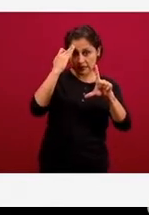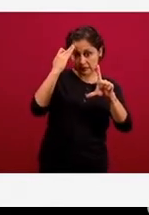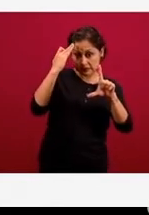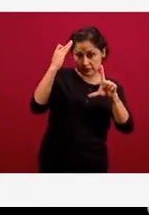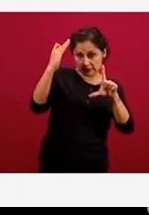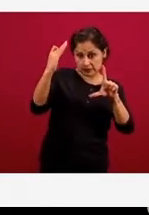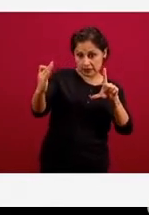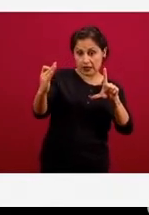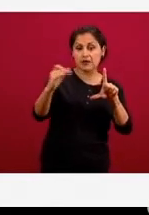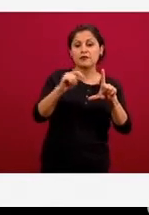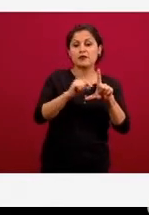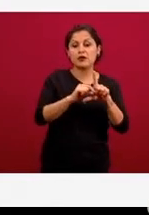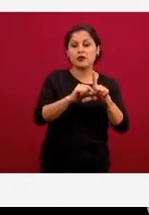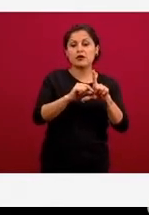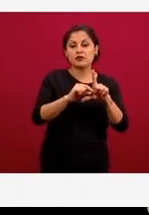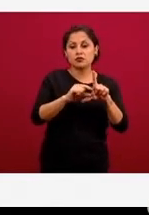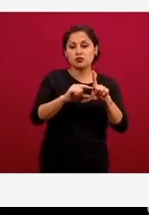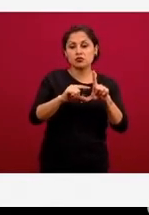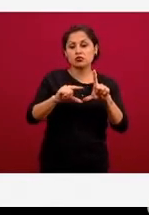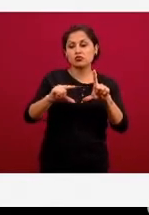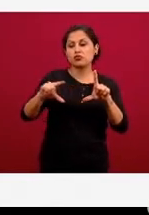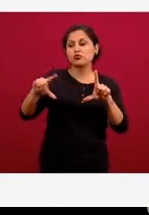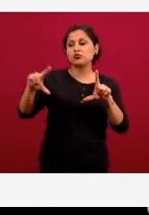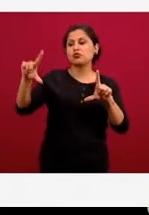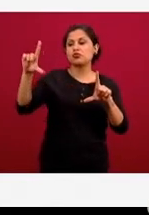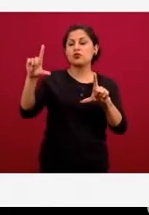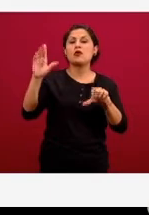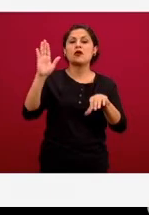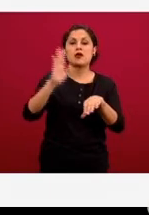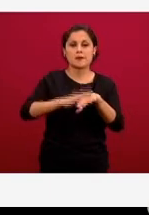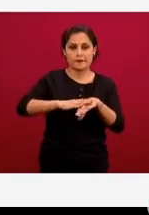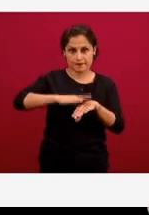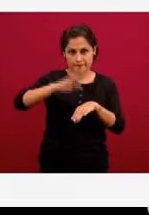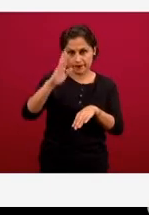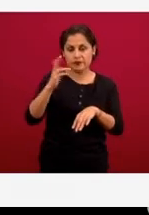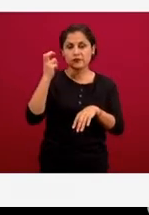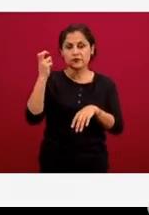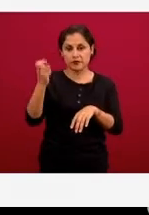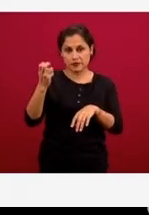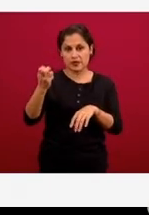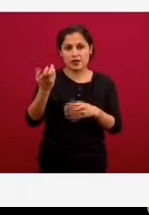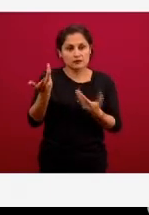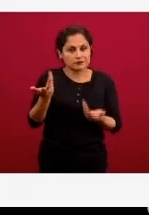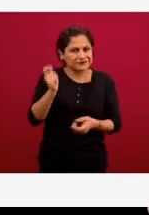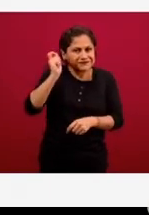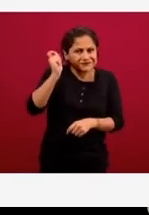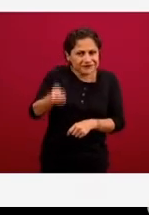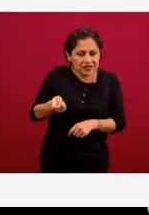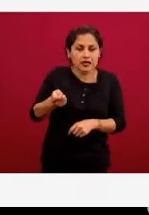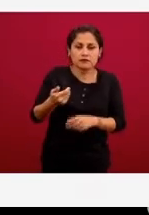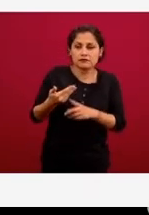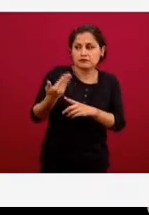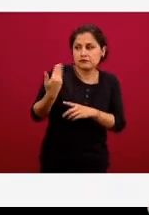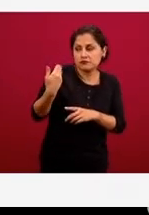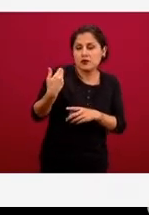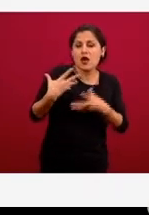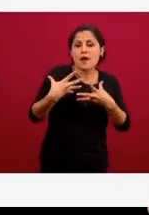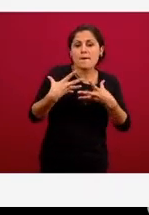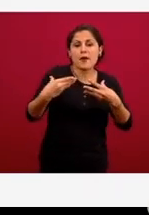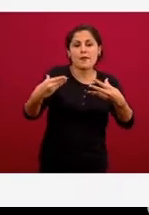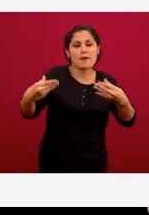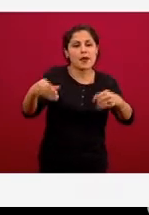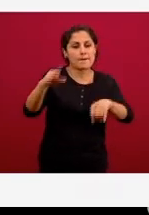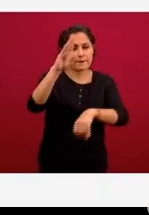a higher cumulative load because of recent transmission. For example, in the last couple of days, well, I mean,